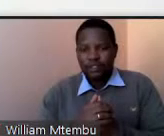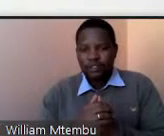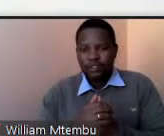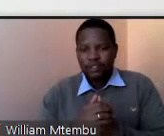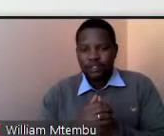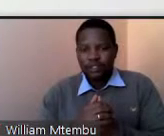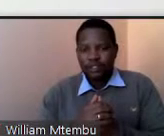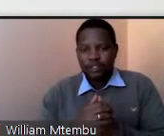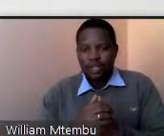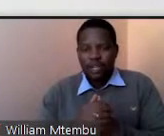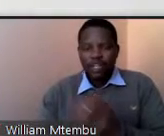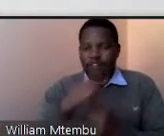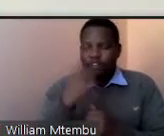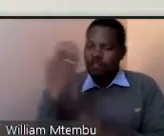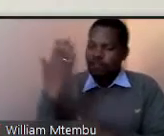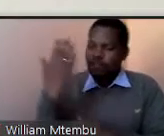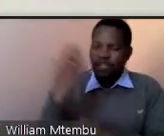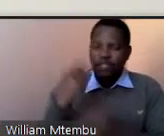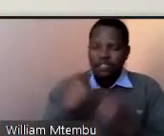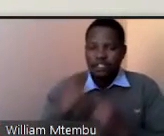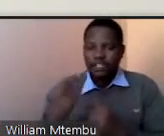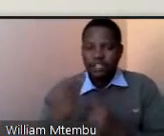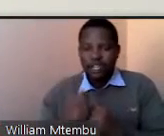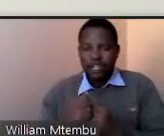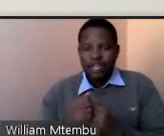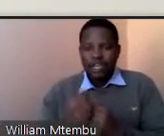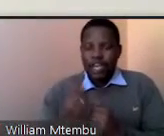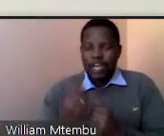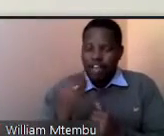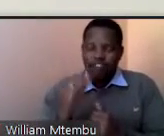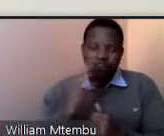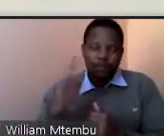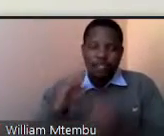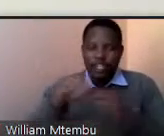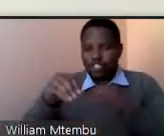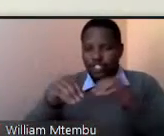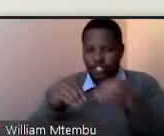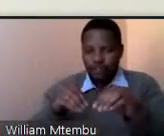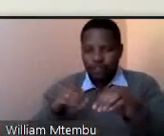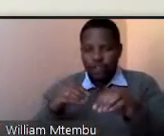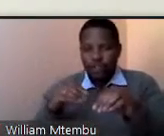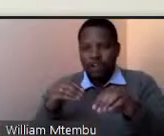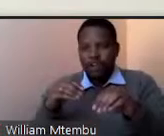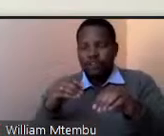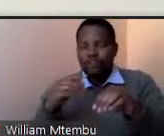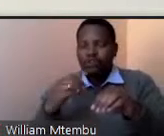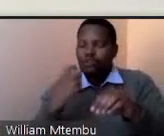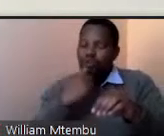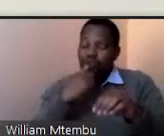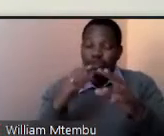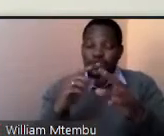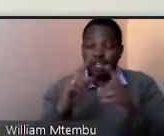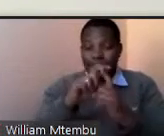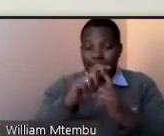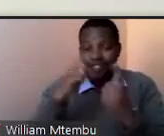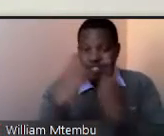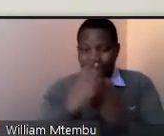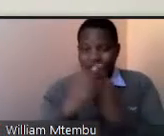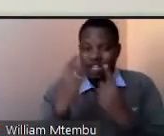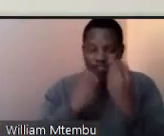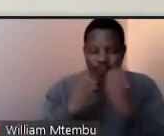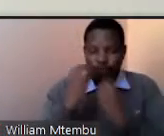the first speaker mentioned that there's been a shift from using traditional foods or the indigenous